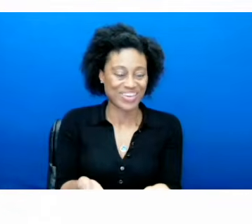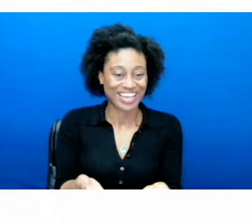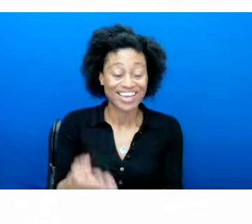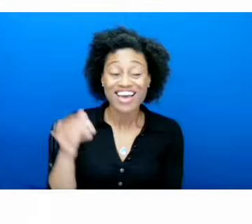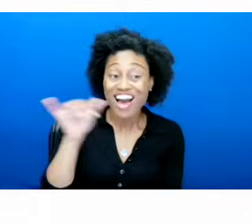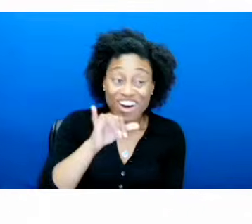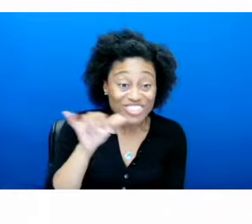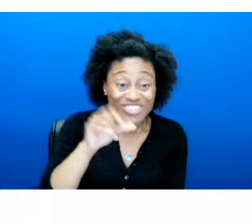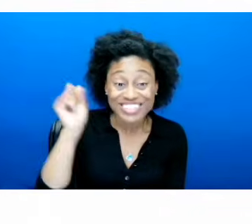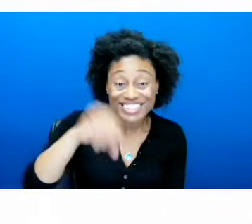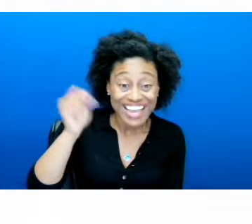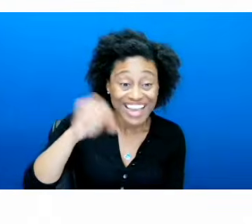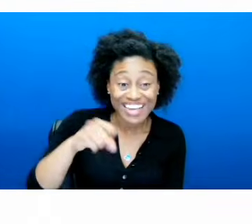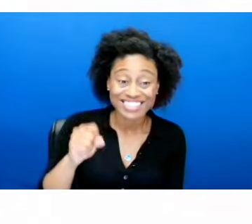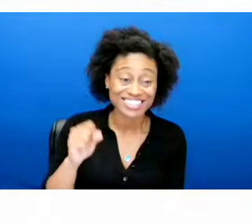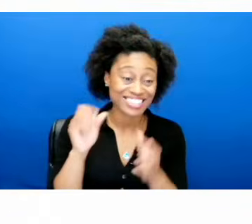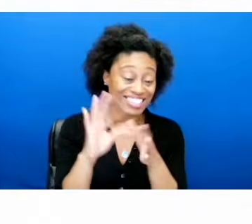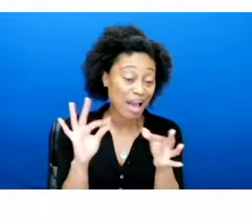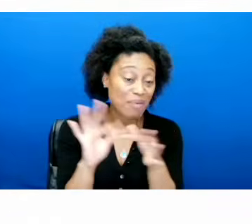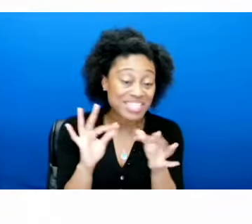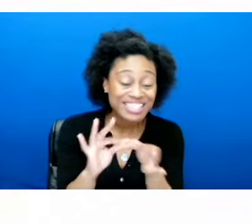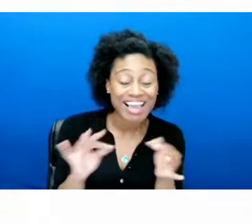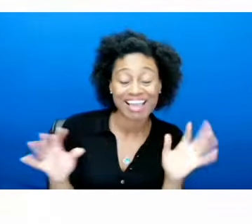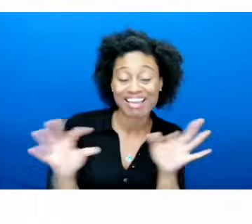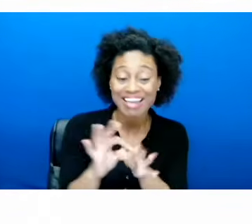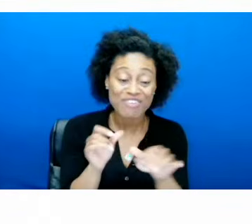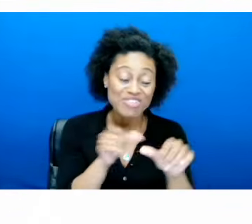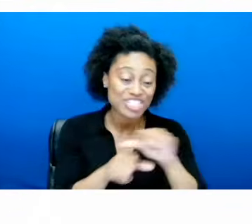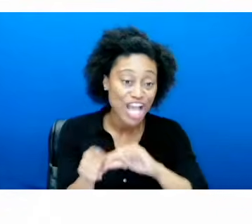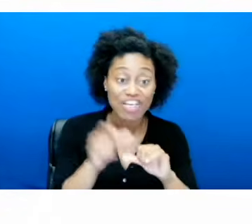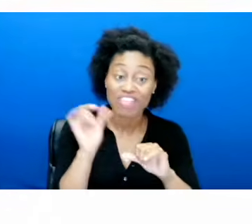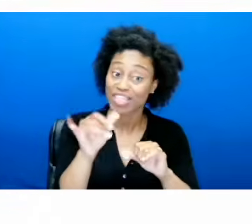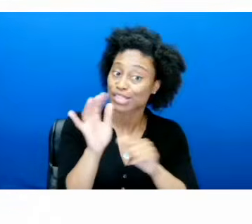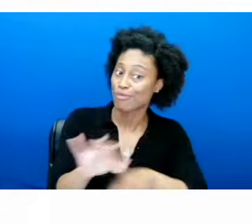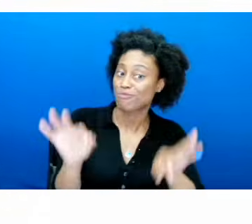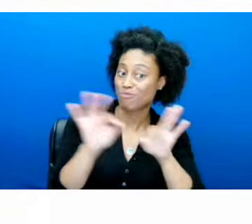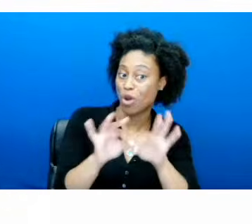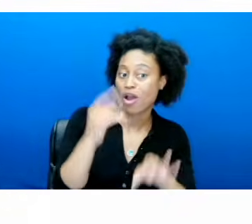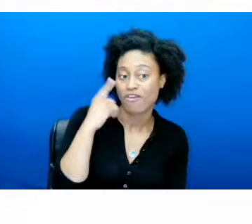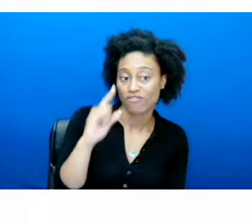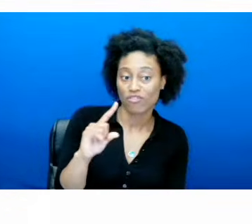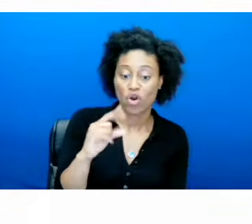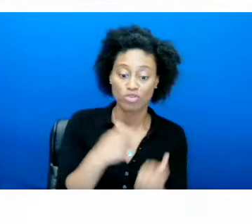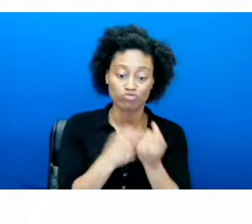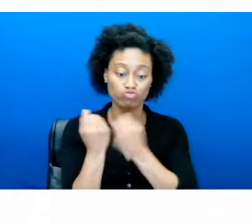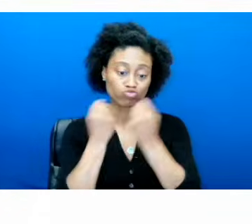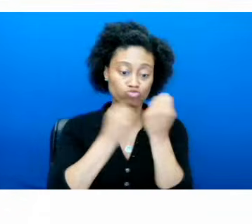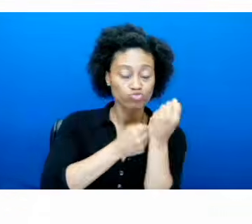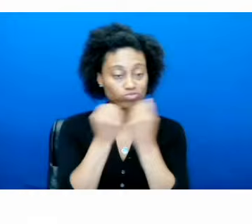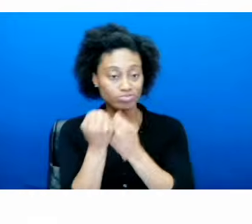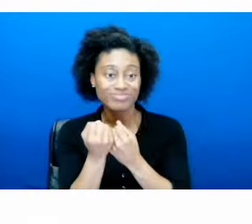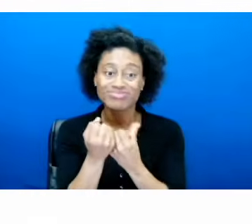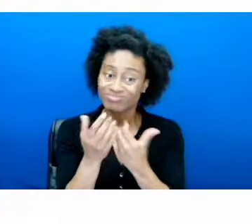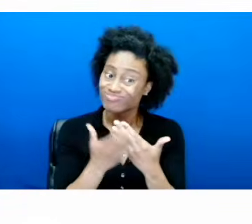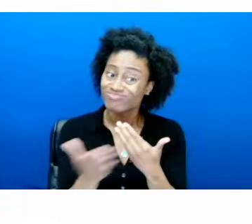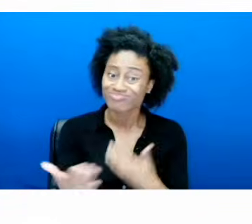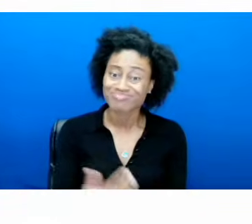yeah, commenting, connecting with each other is also a big part of what we want to support you all being able to do.